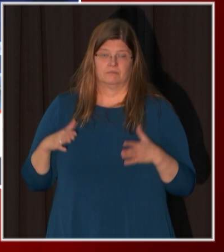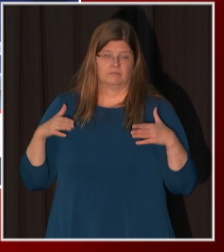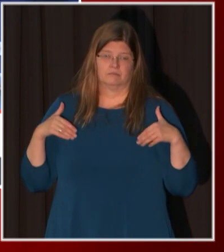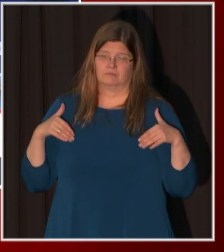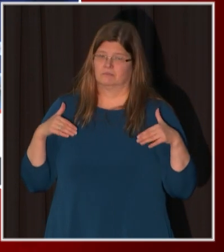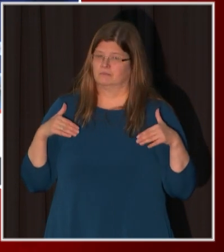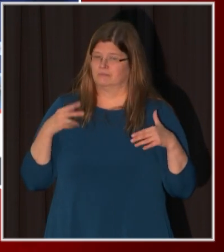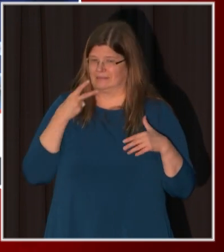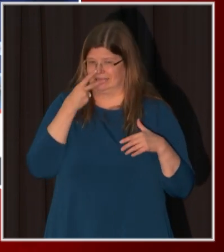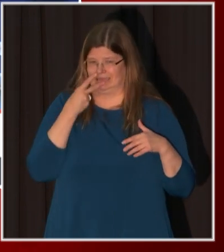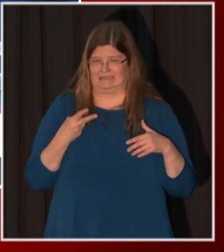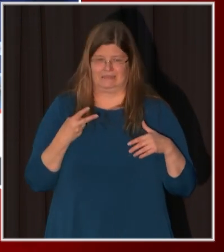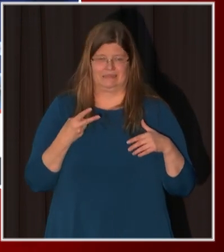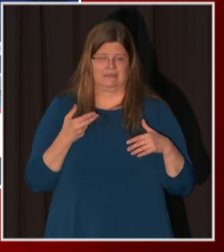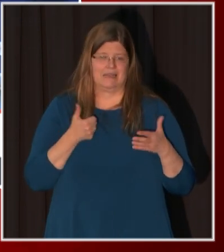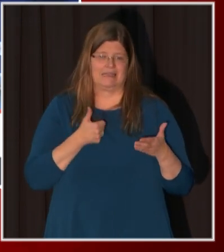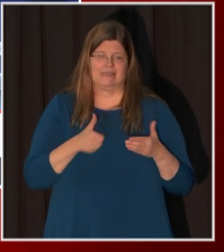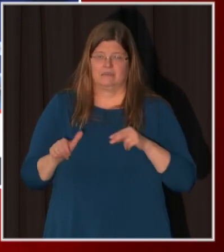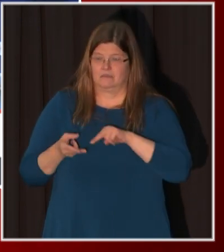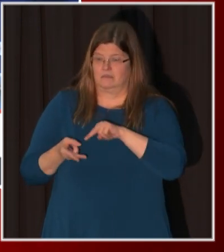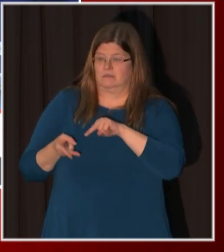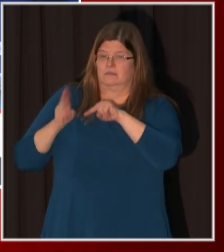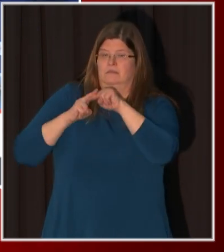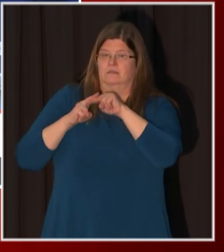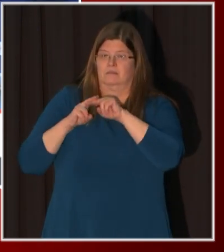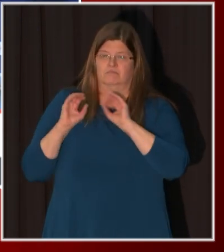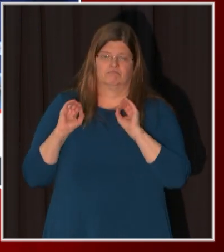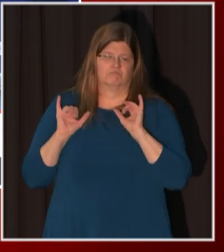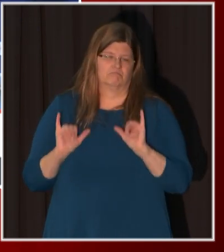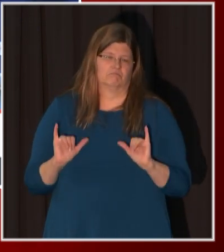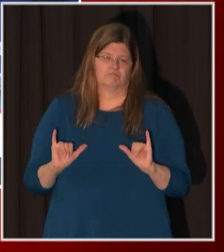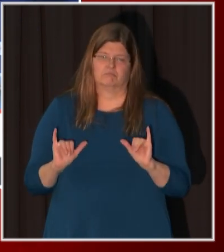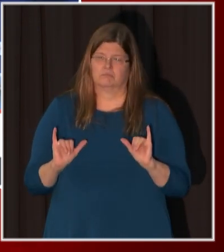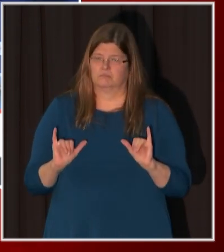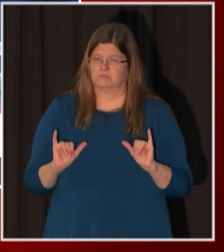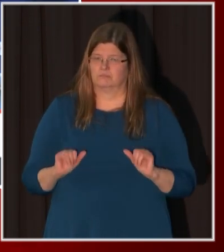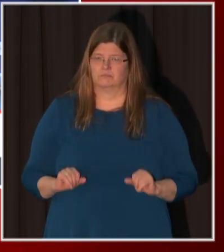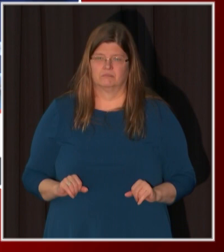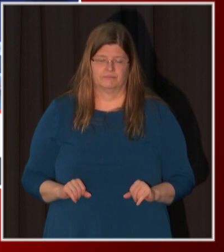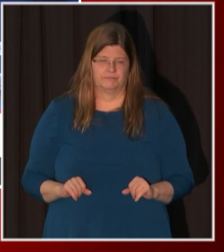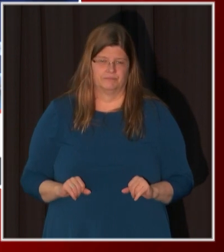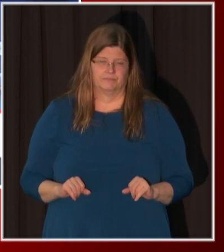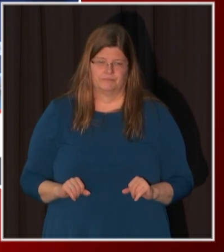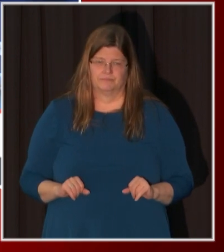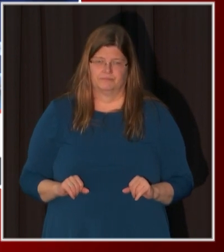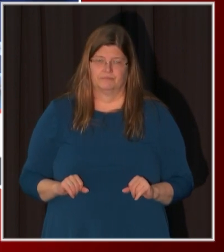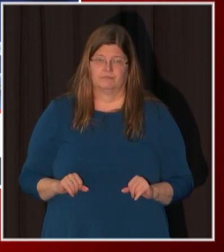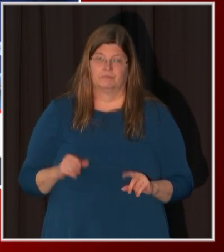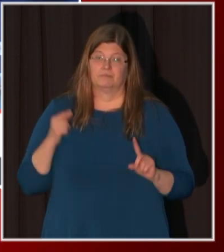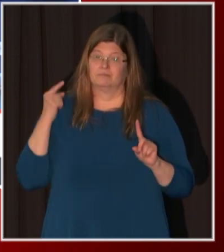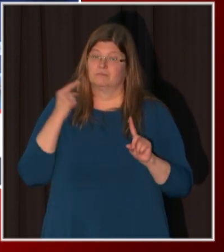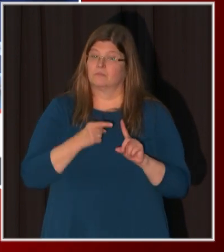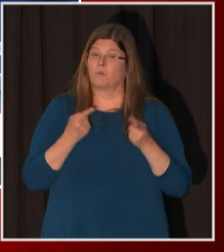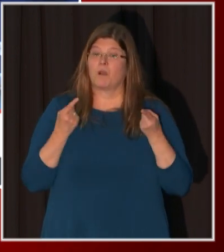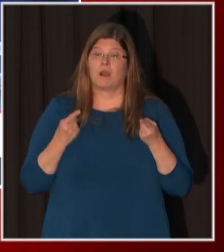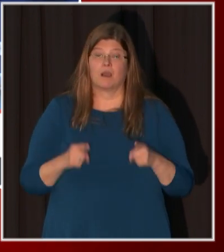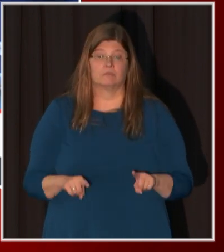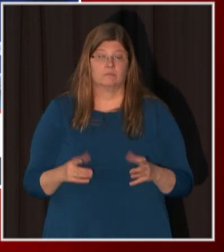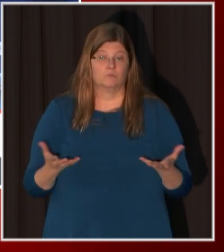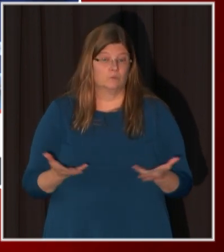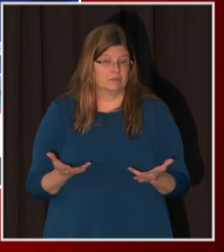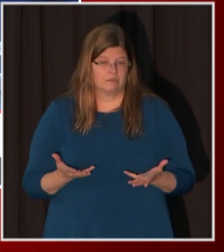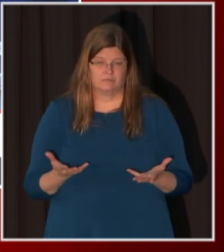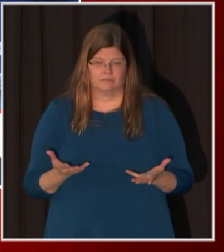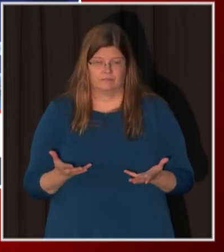any increasing trends in the district in particular. What happens first is that clinicians